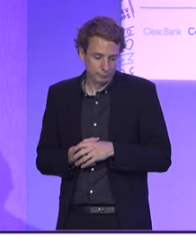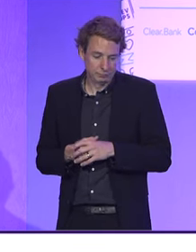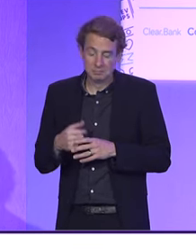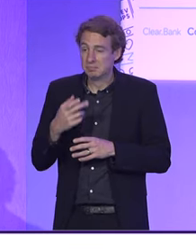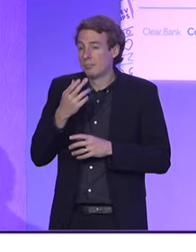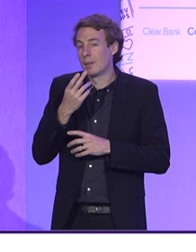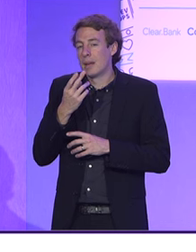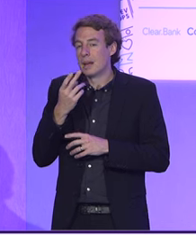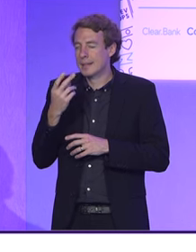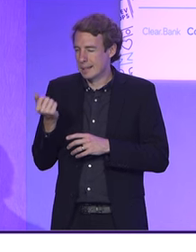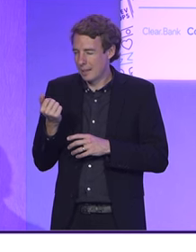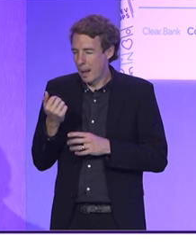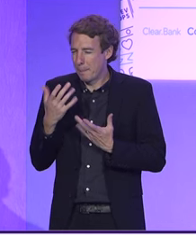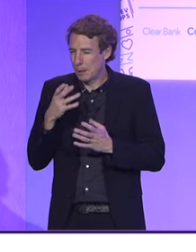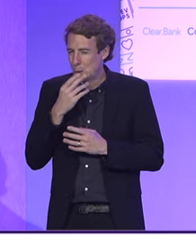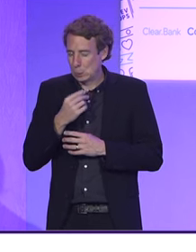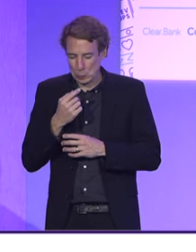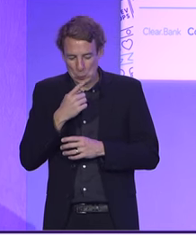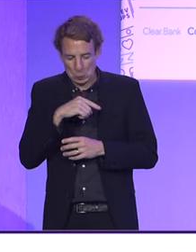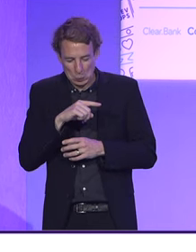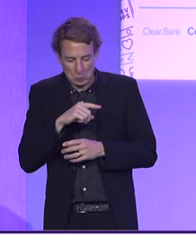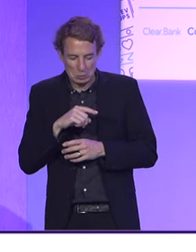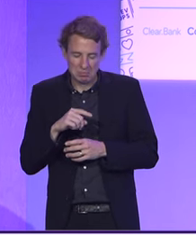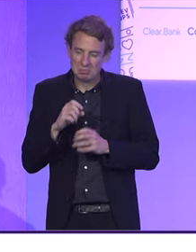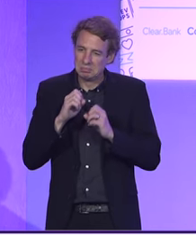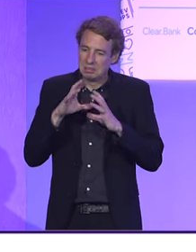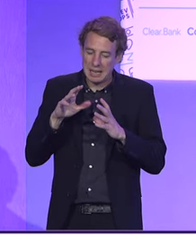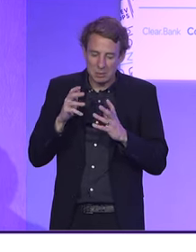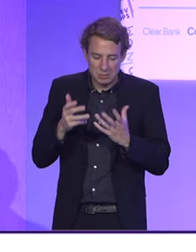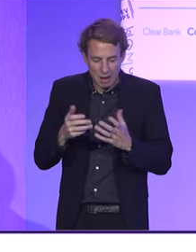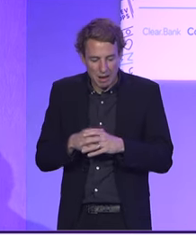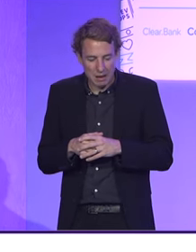we use in Syngenta, Cloud9, KubeCost,